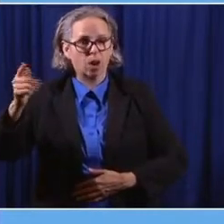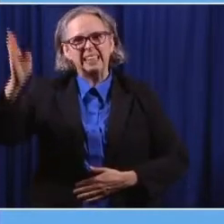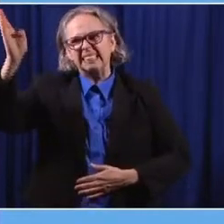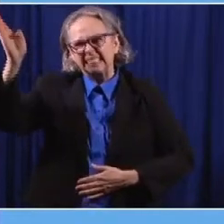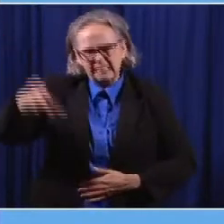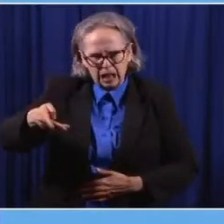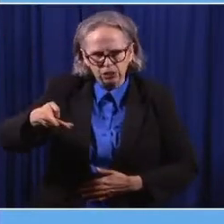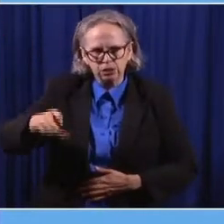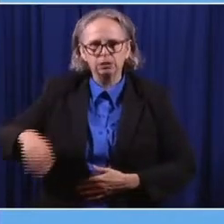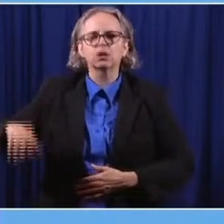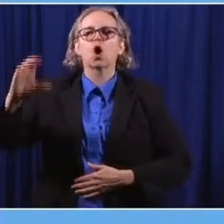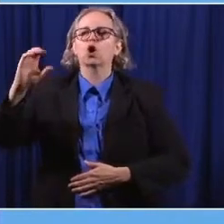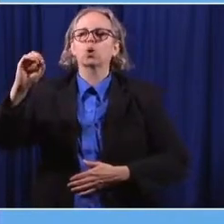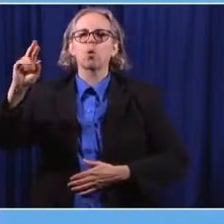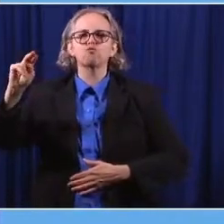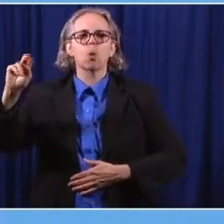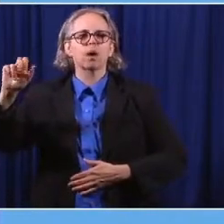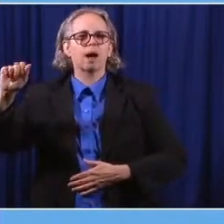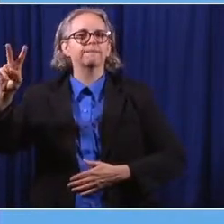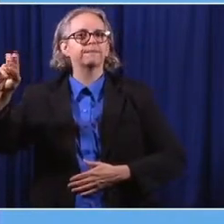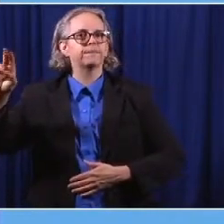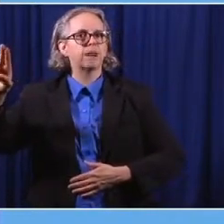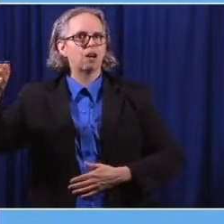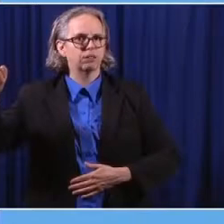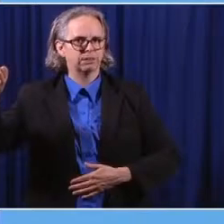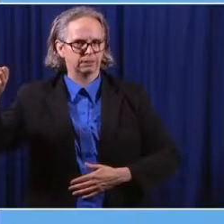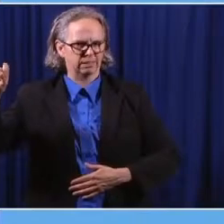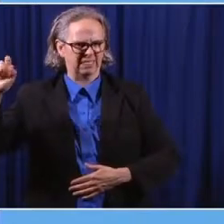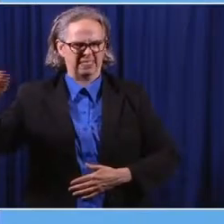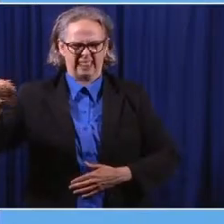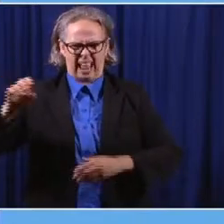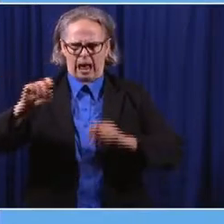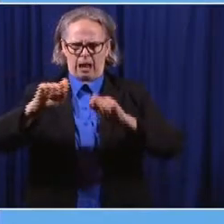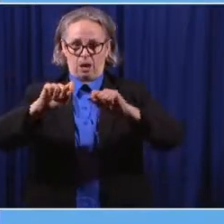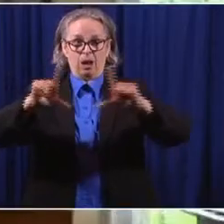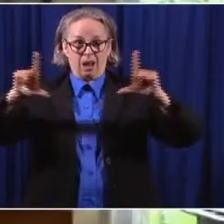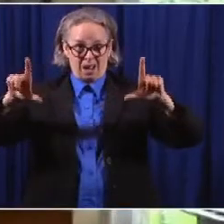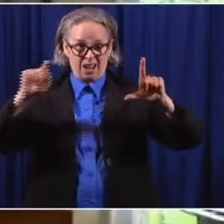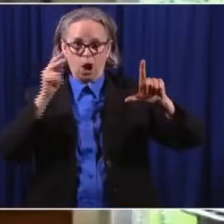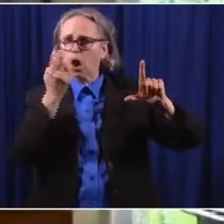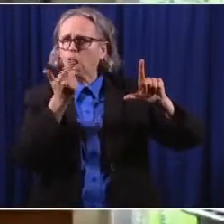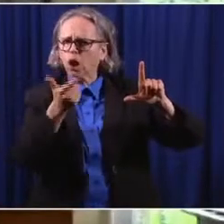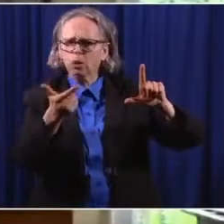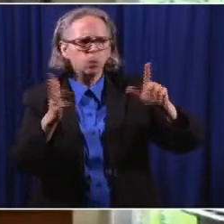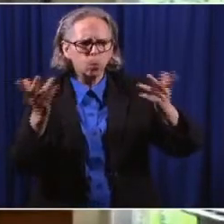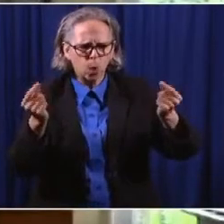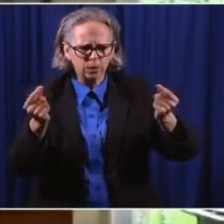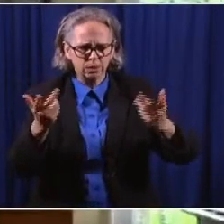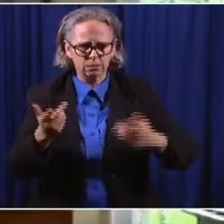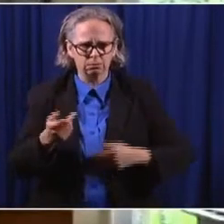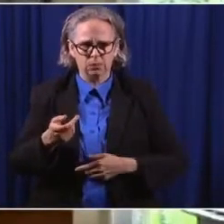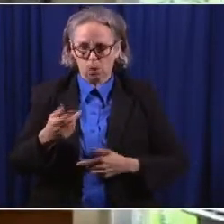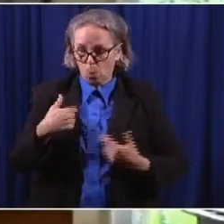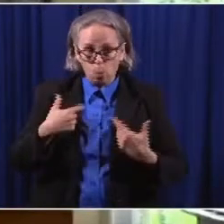www.ohiofoodbanks.org/coronavirus, and you'll find ways that you can help and get help.